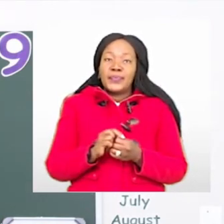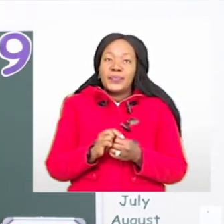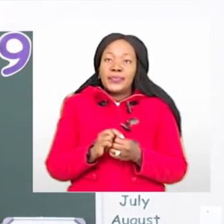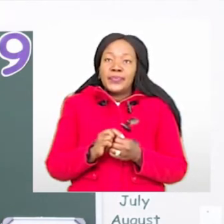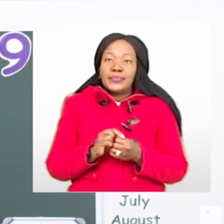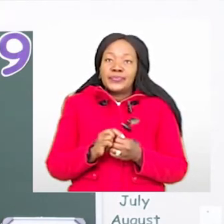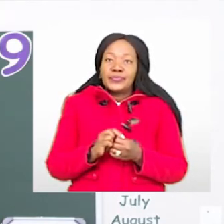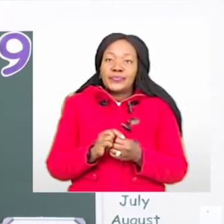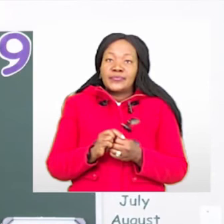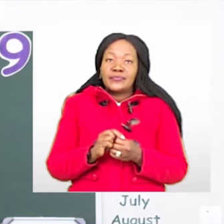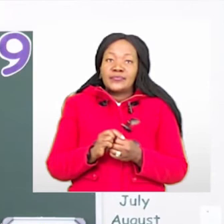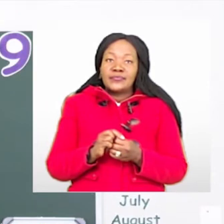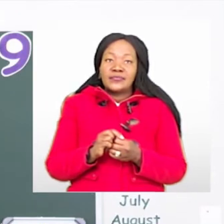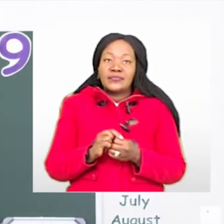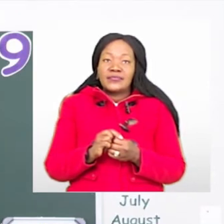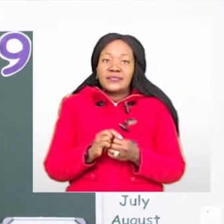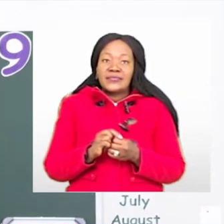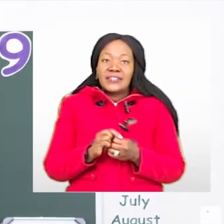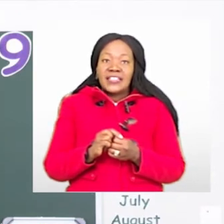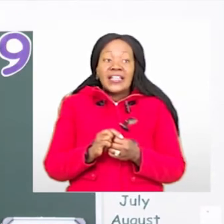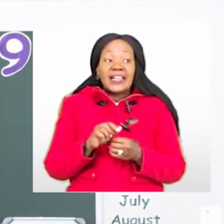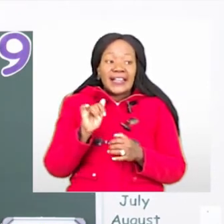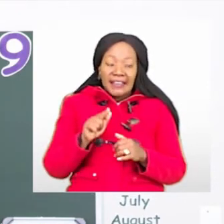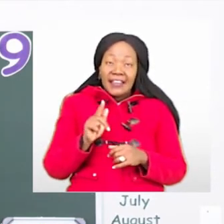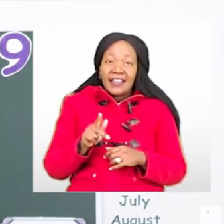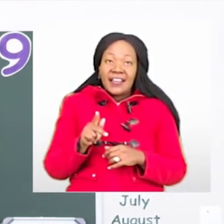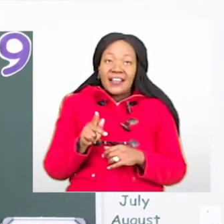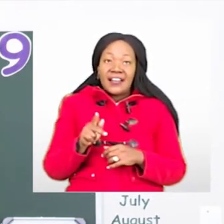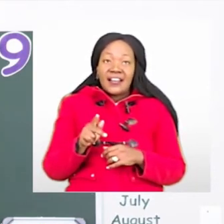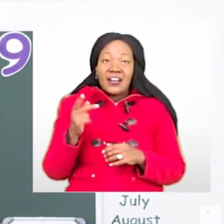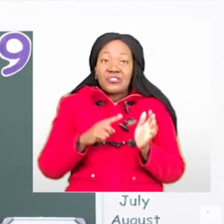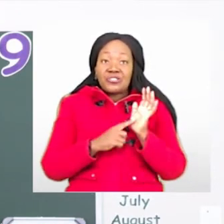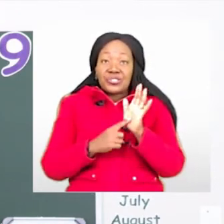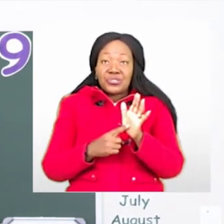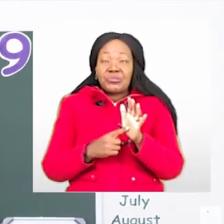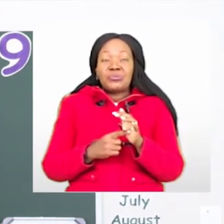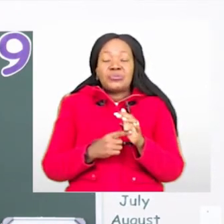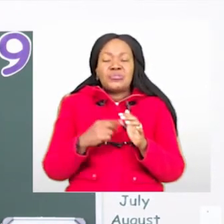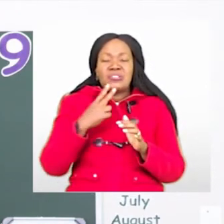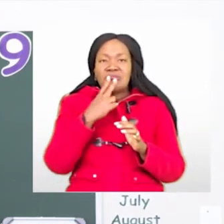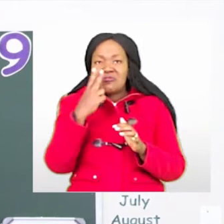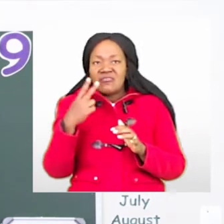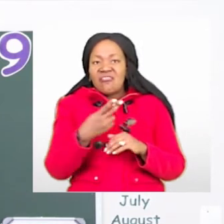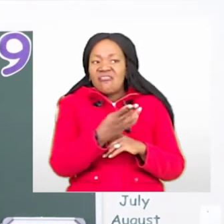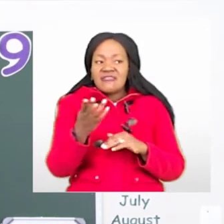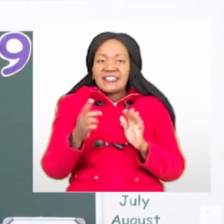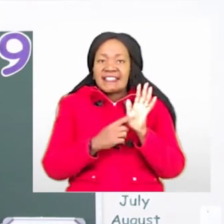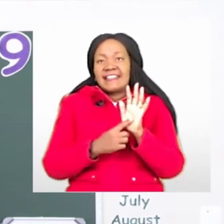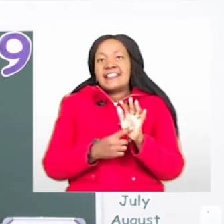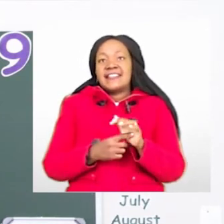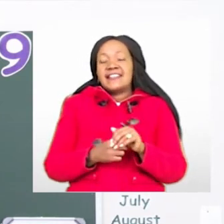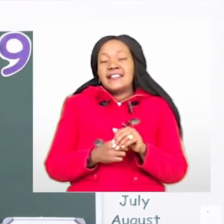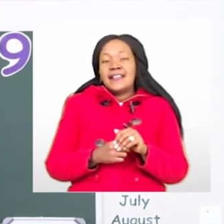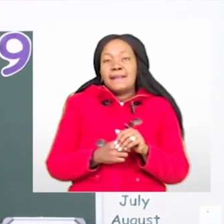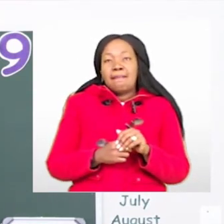number 7. I will do it once more on the board so that all of us can be able to see how